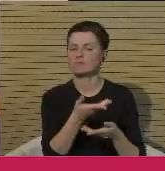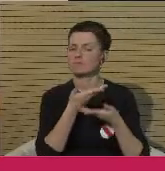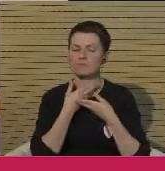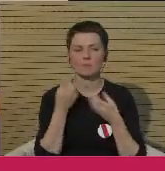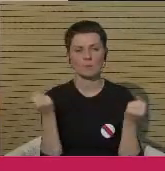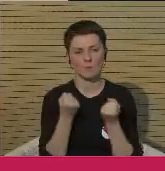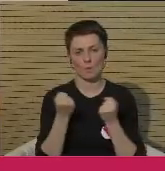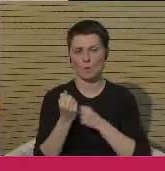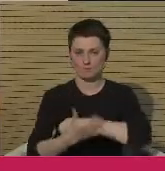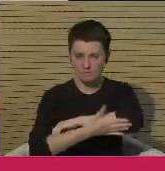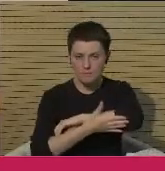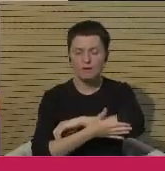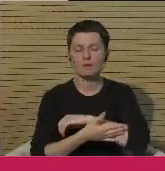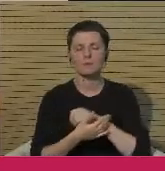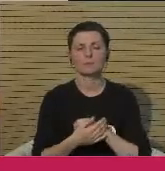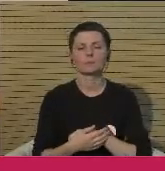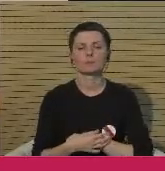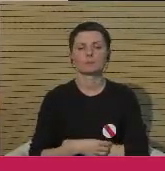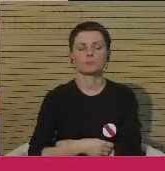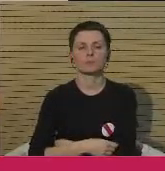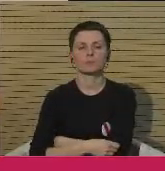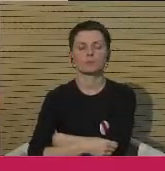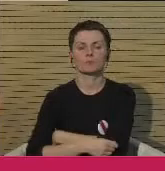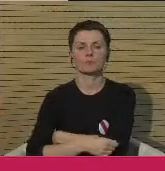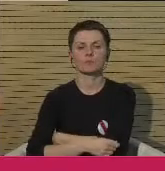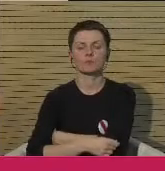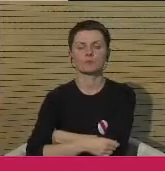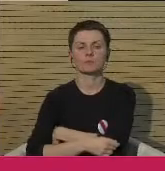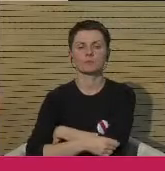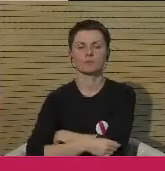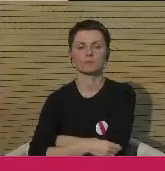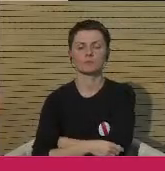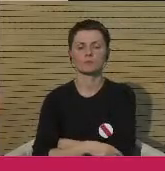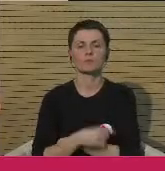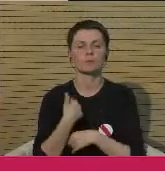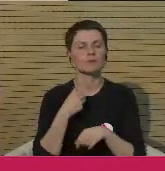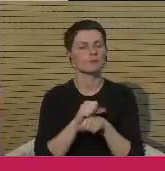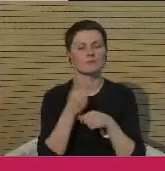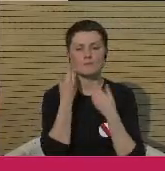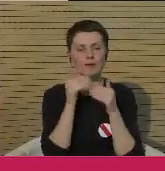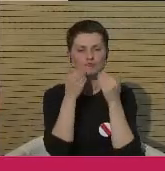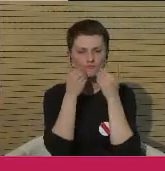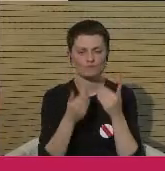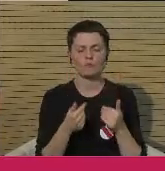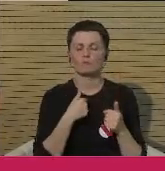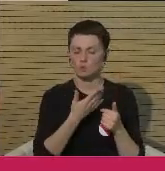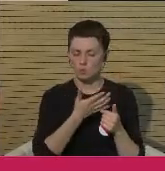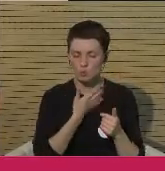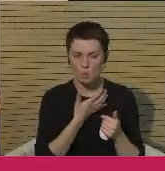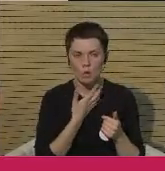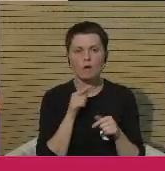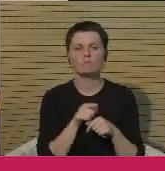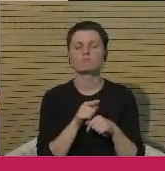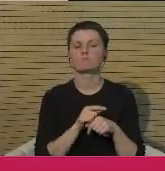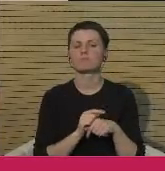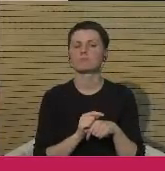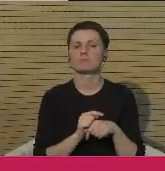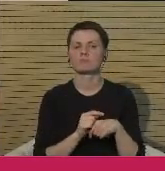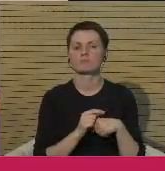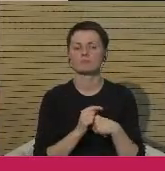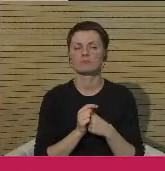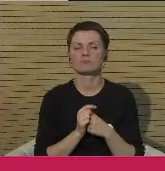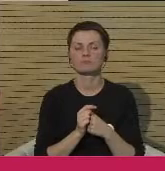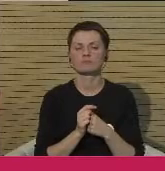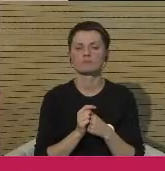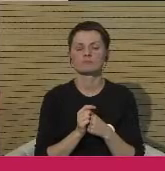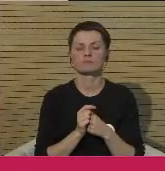one of the neighbors that is very, very supportive throughout these days. We are very grateful. We can